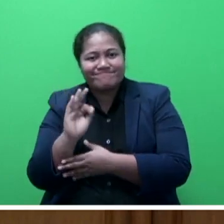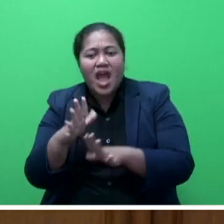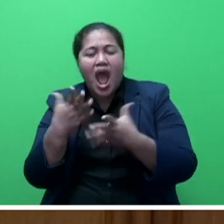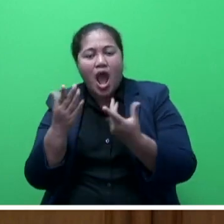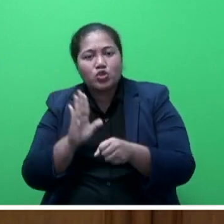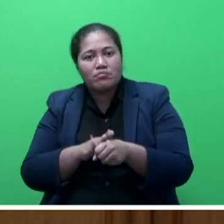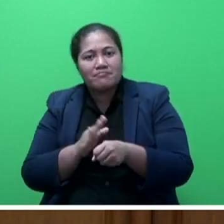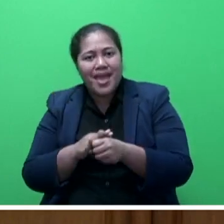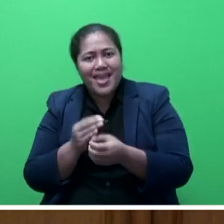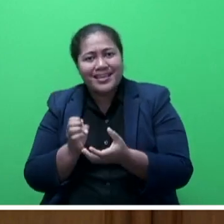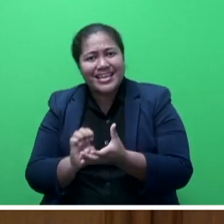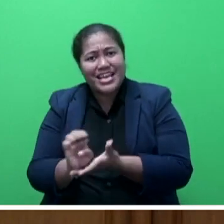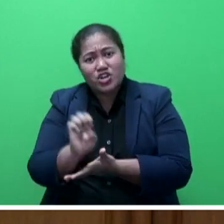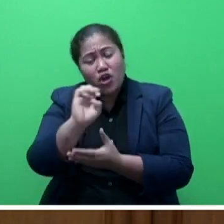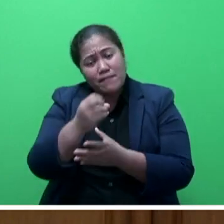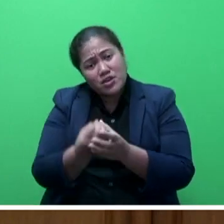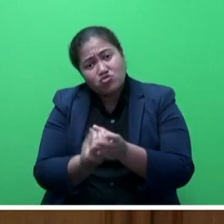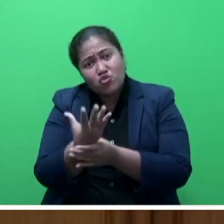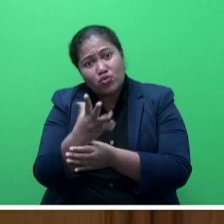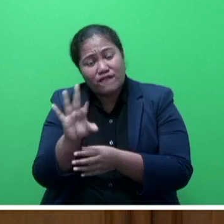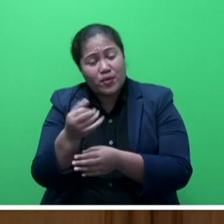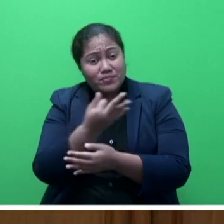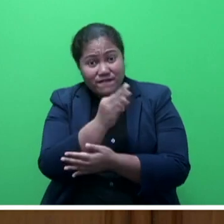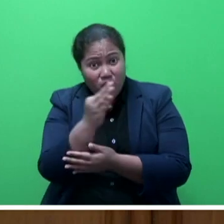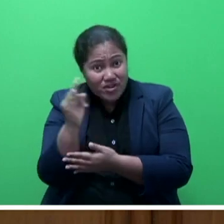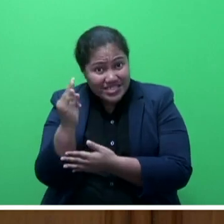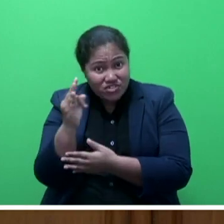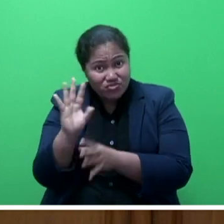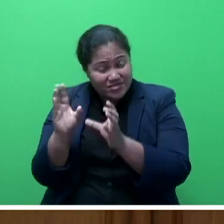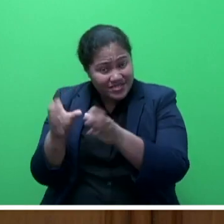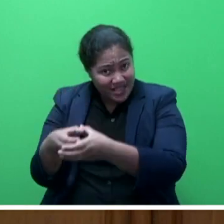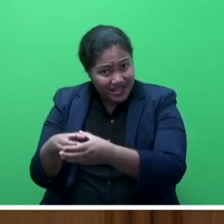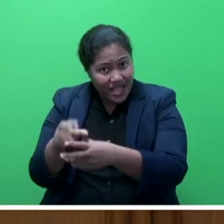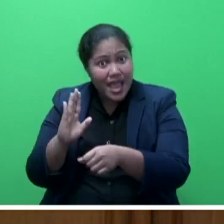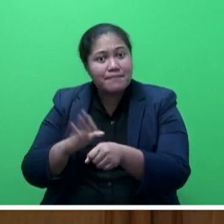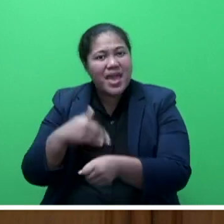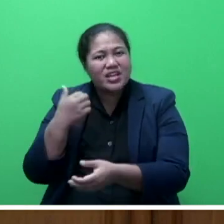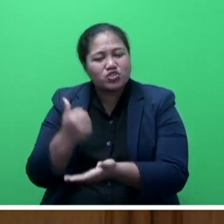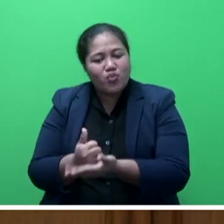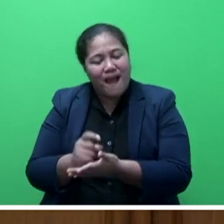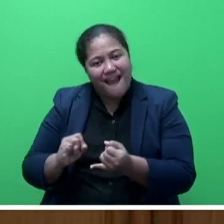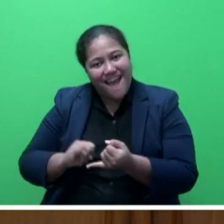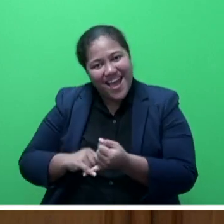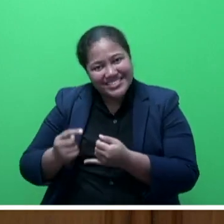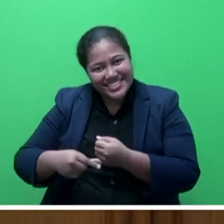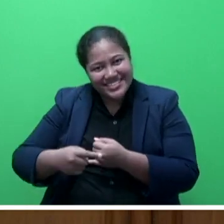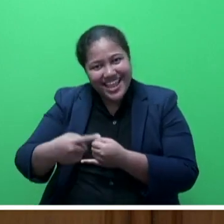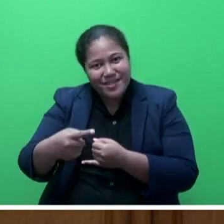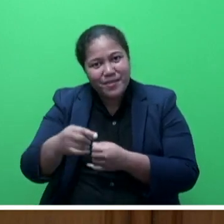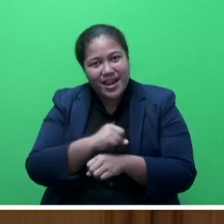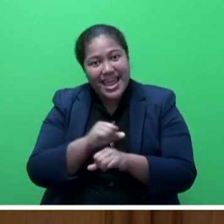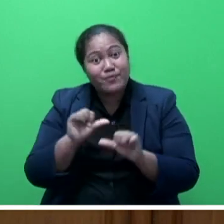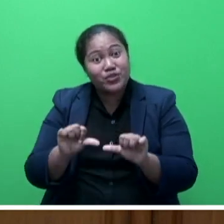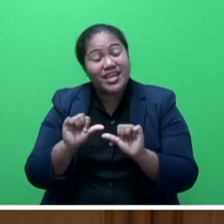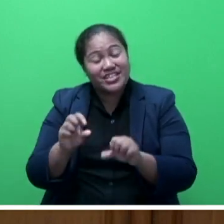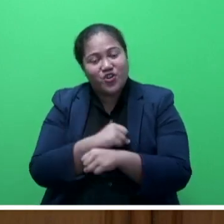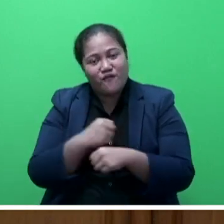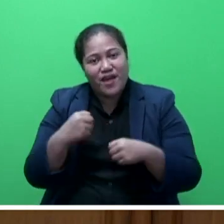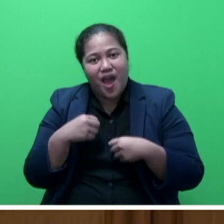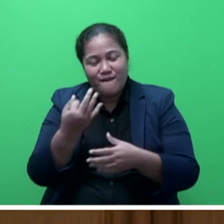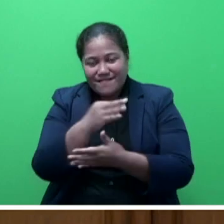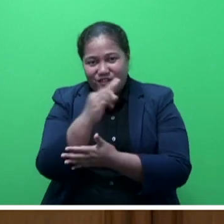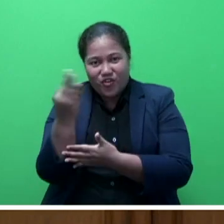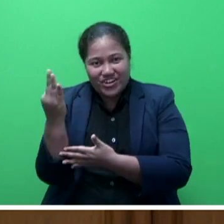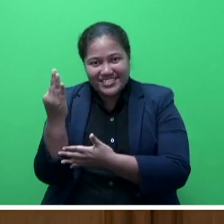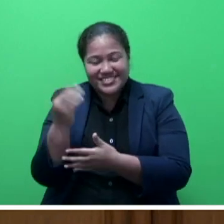the forestry sector, while also ensuring sustainable management of our forest. Honorable